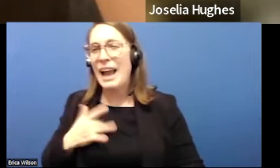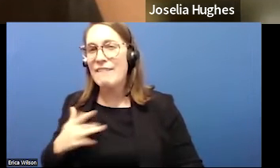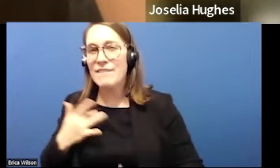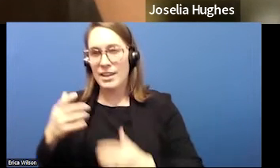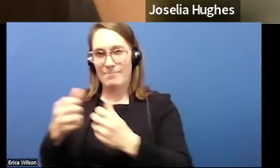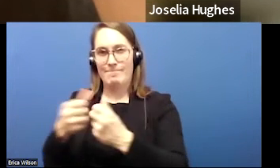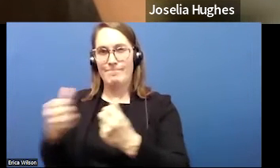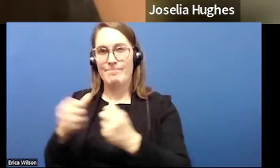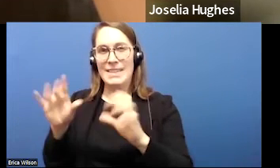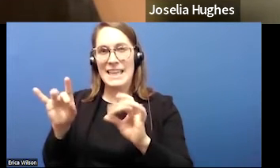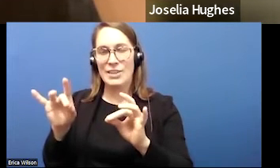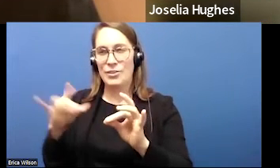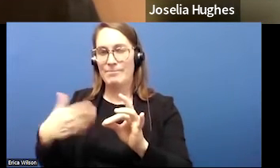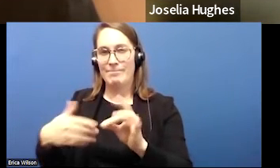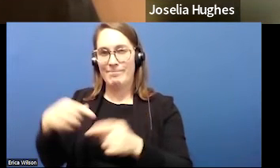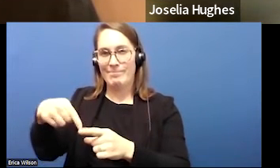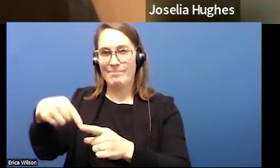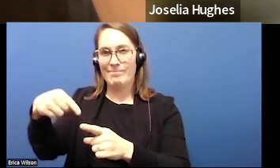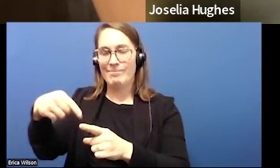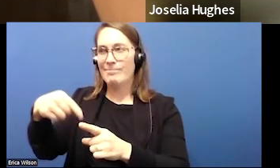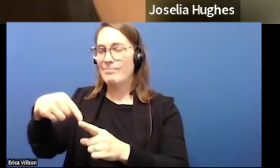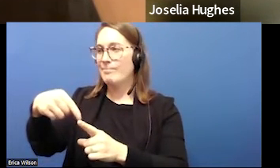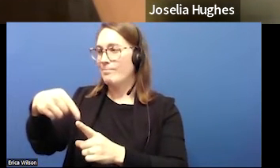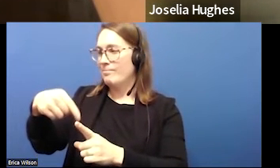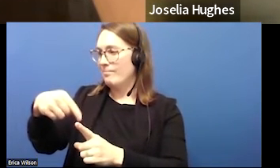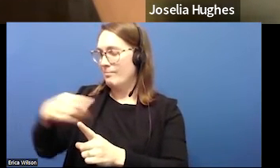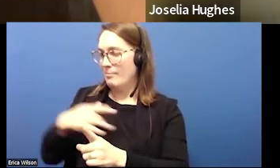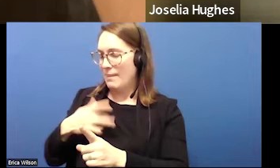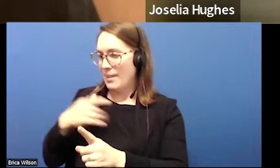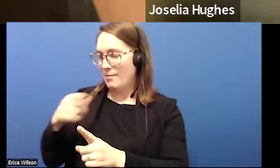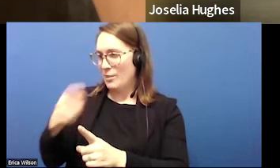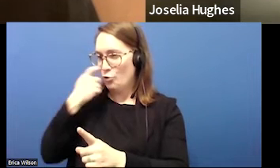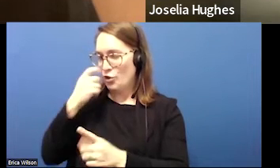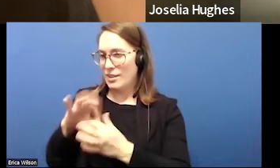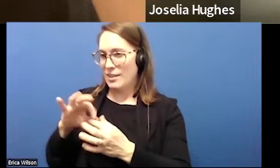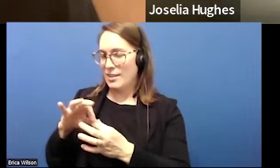I feel a tension there, and I'm trying to like name it.